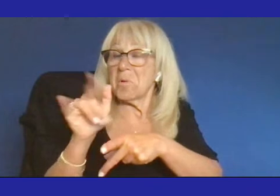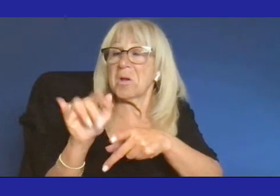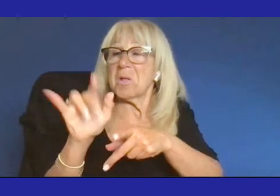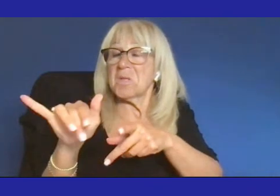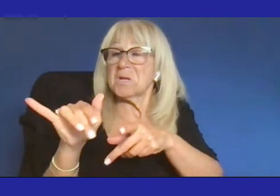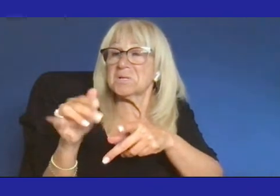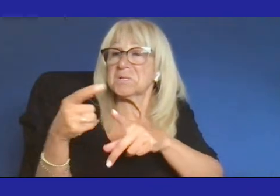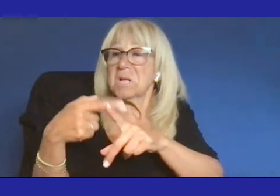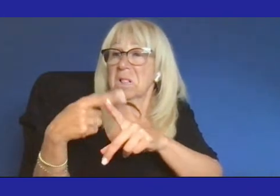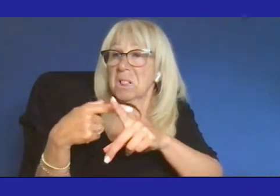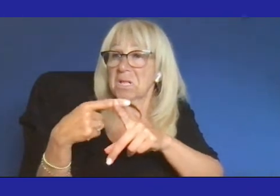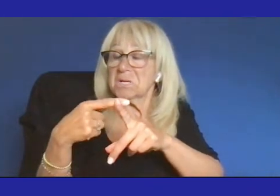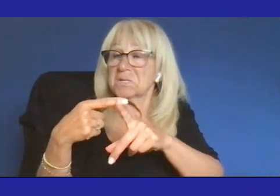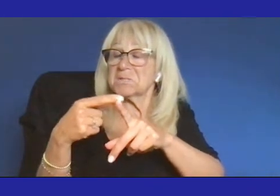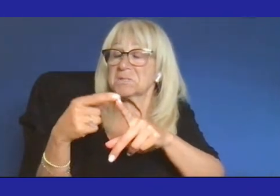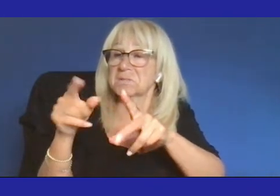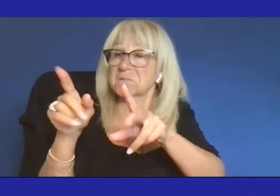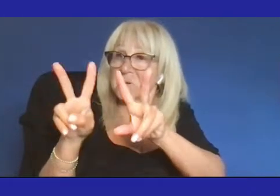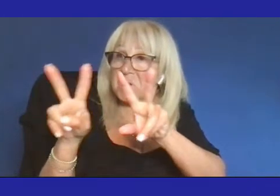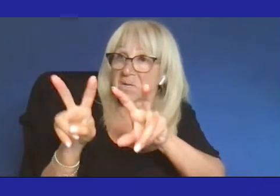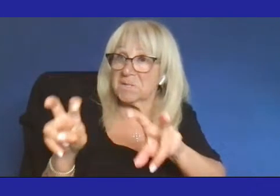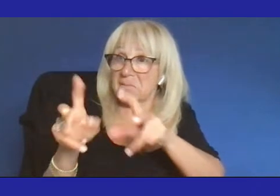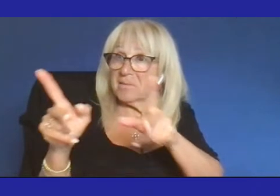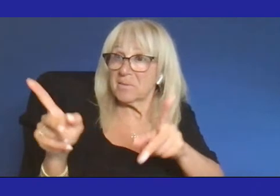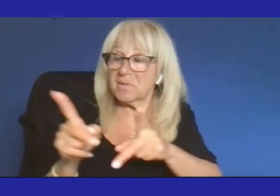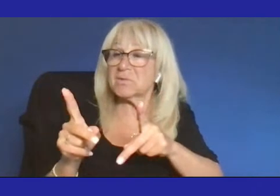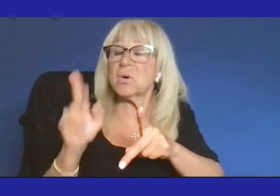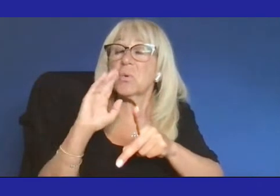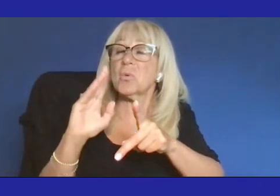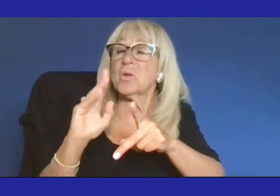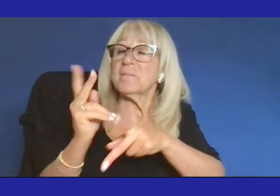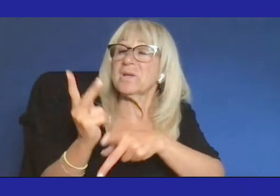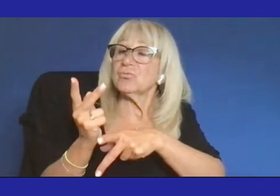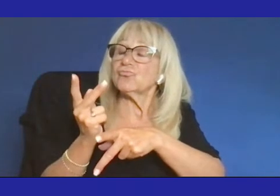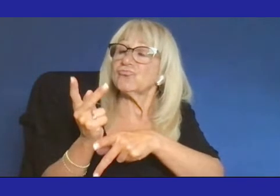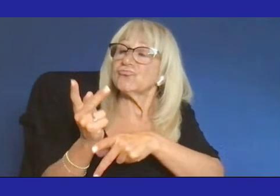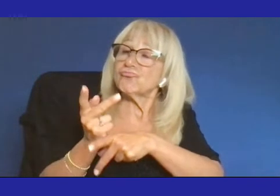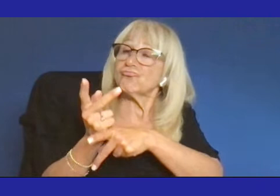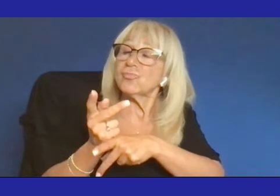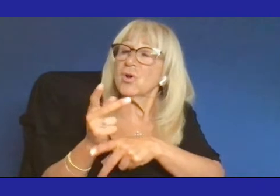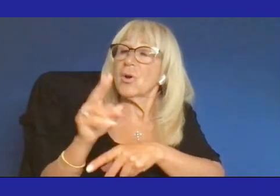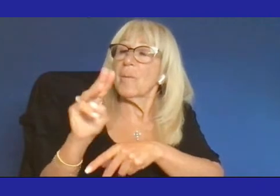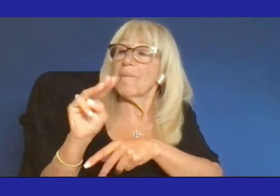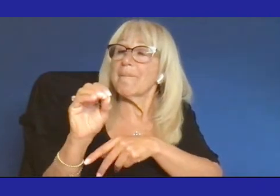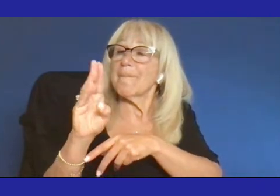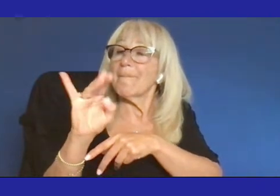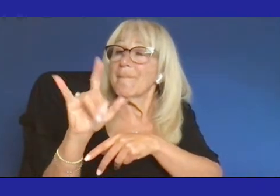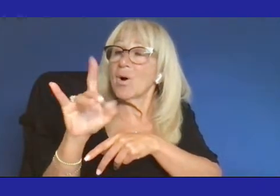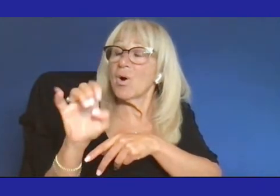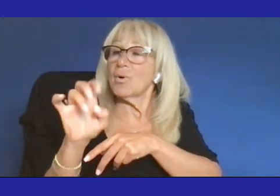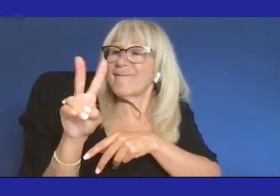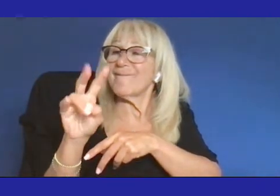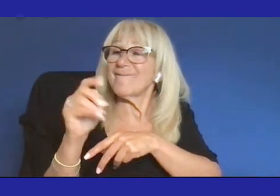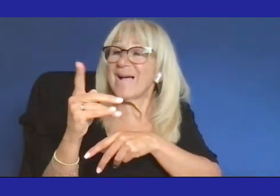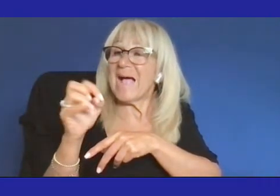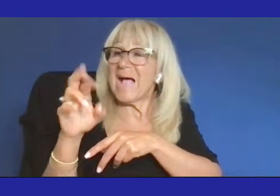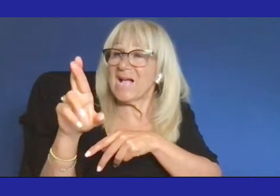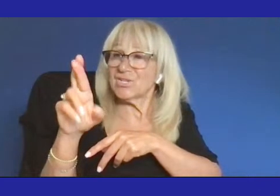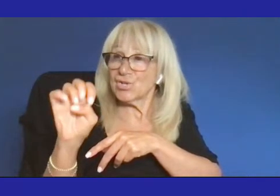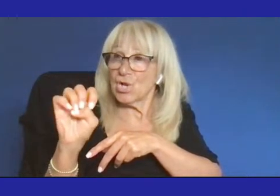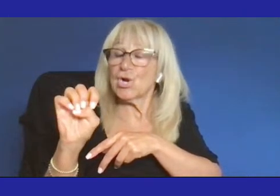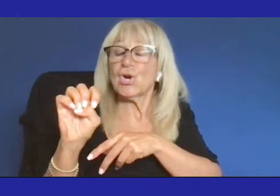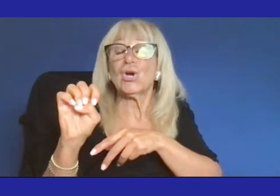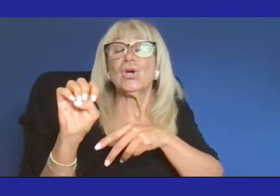treated as mobile vascular physician patients. Mobile vascular physicians will also bill third-party